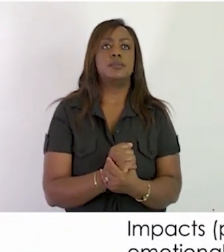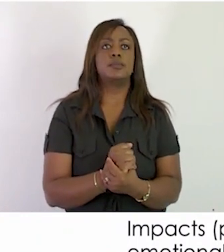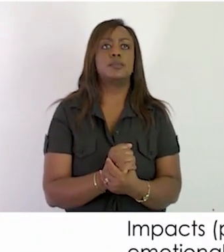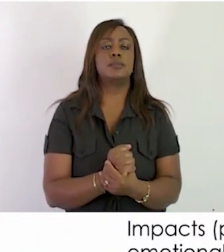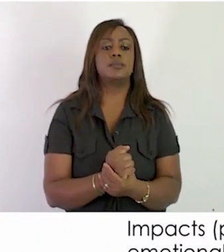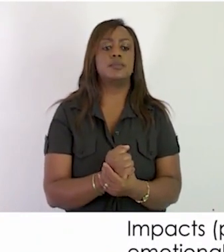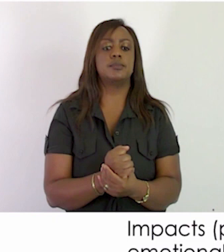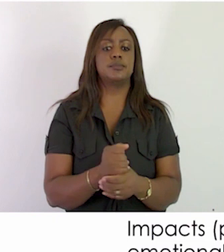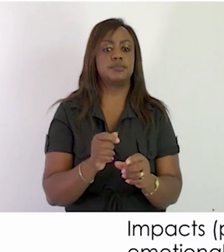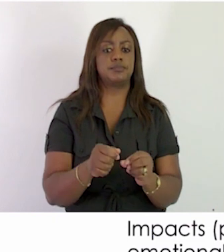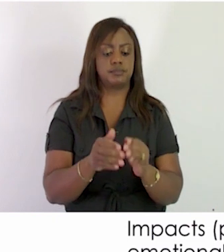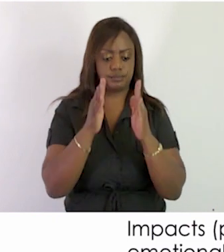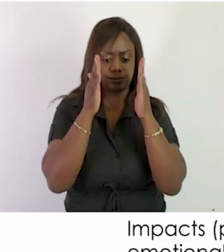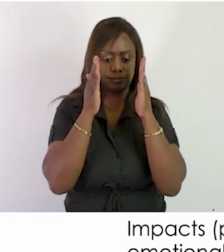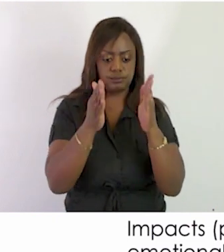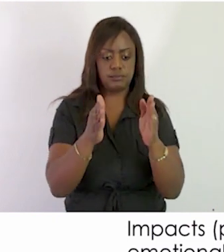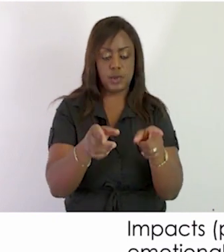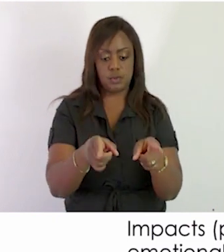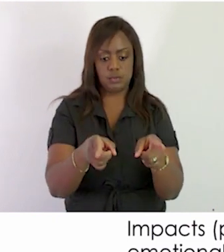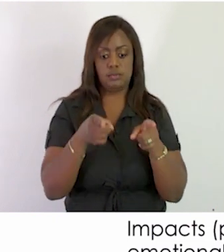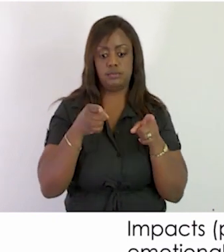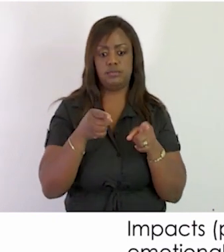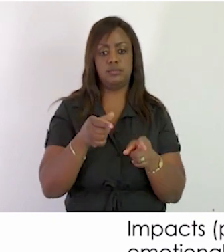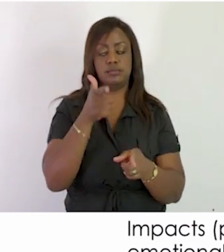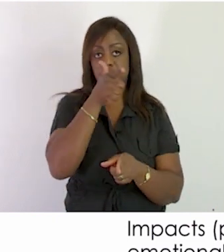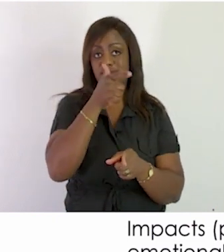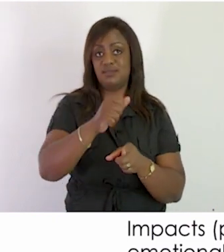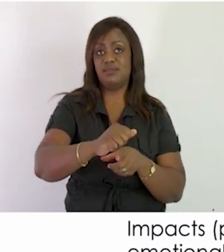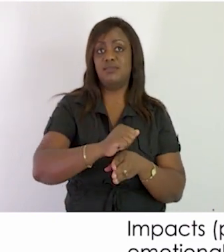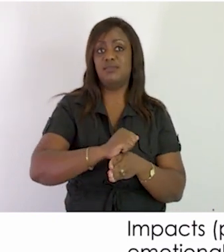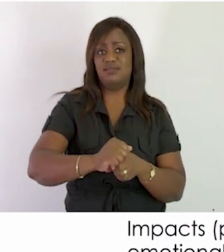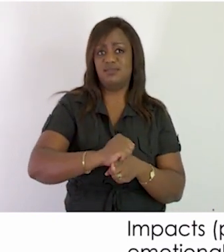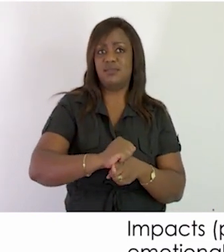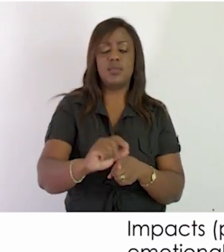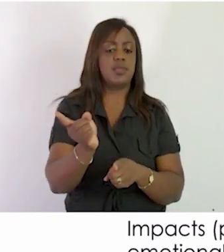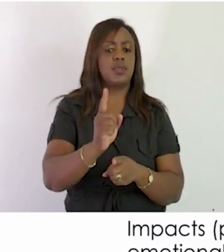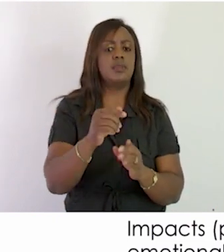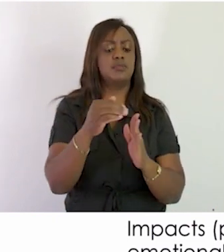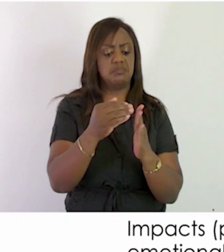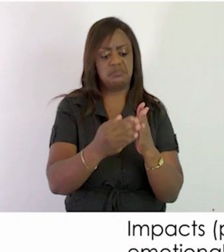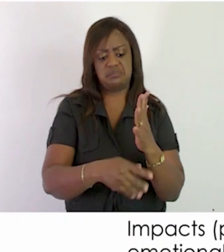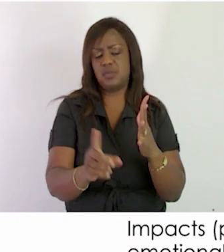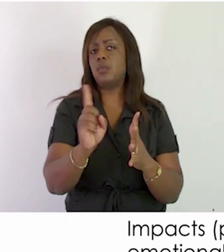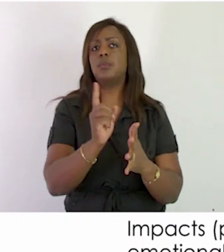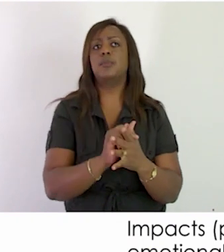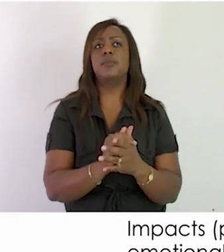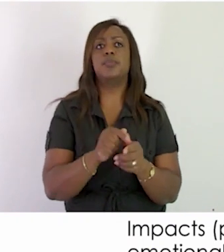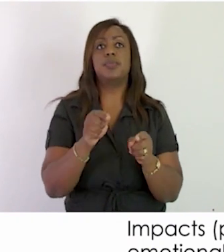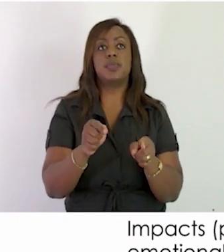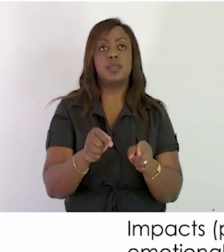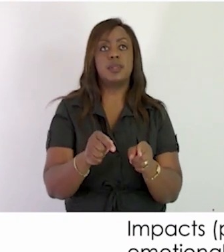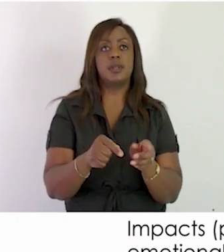whereby we'll be looking at the risky sexual practices. What are risky sexual practices? These are actions